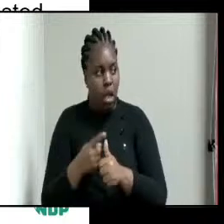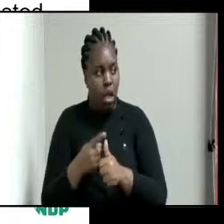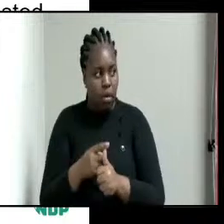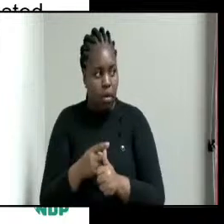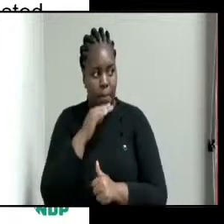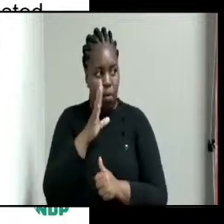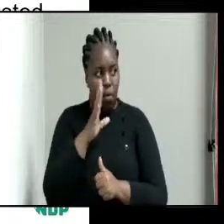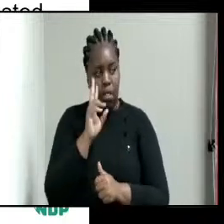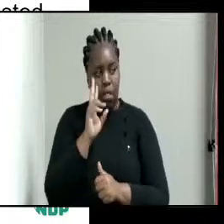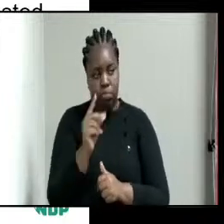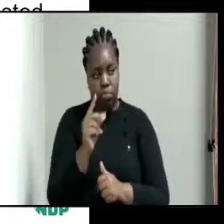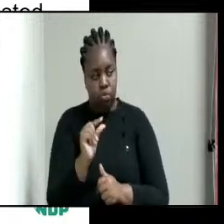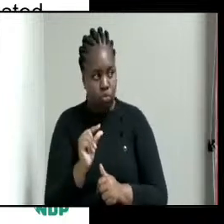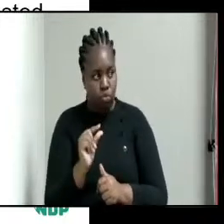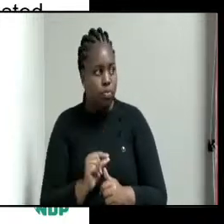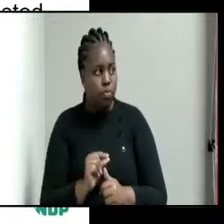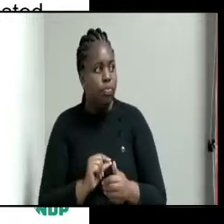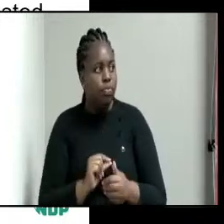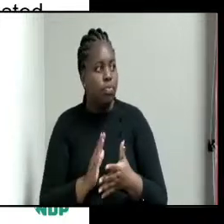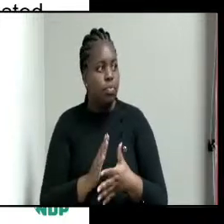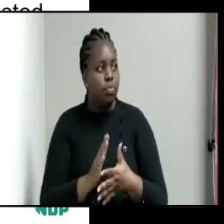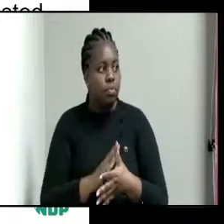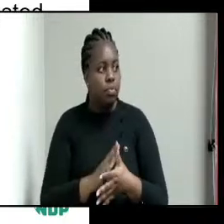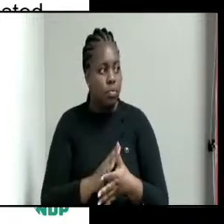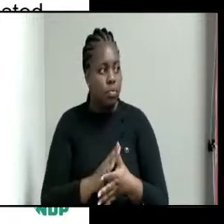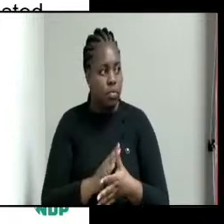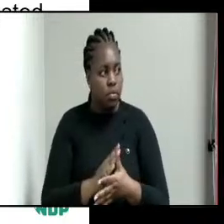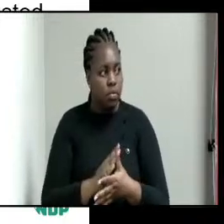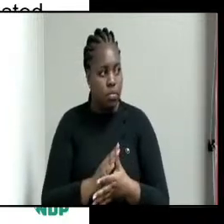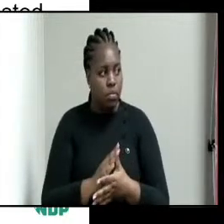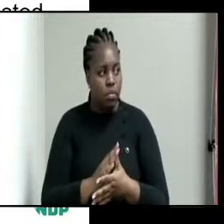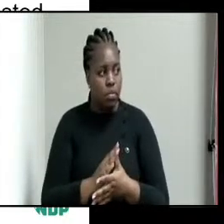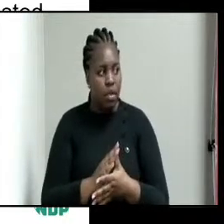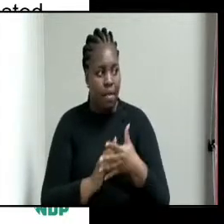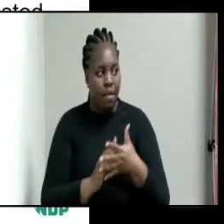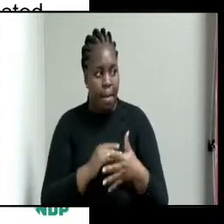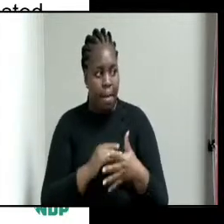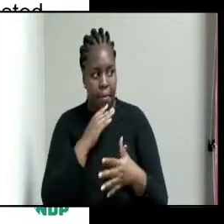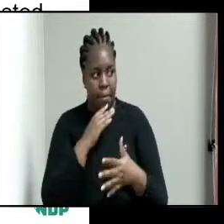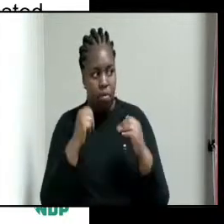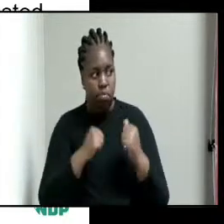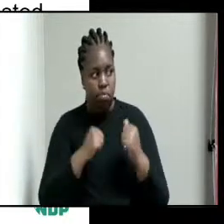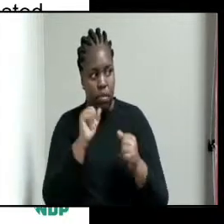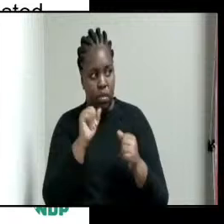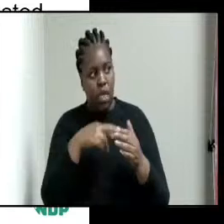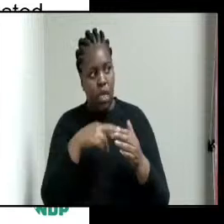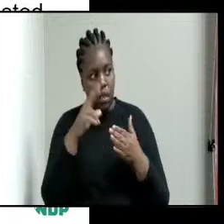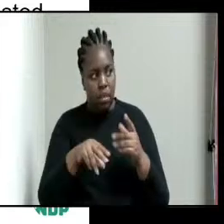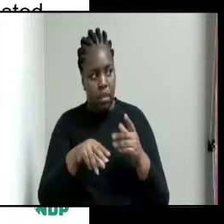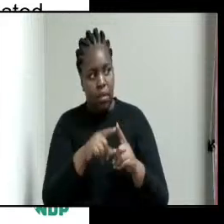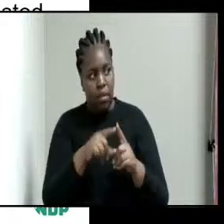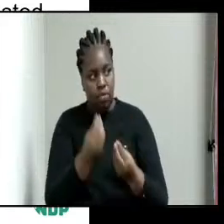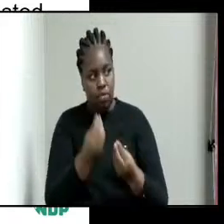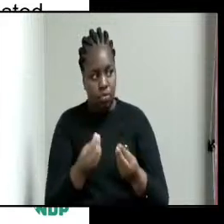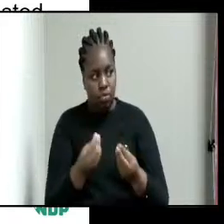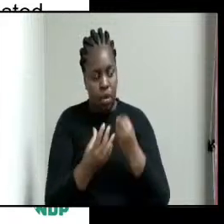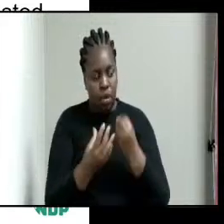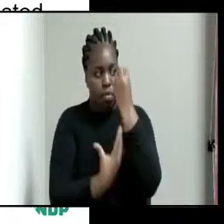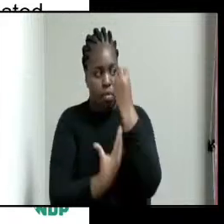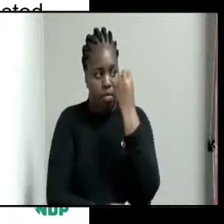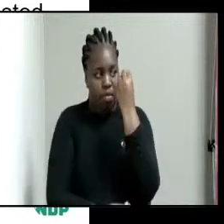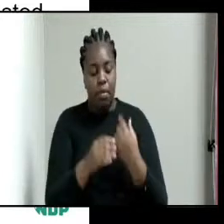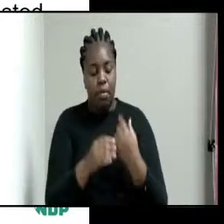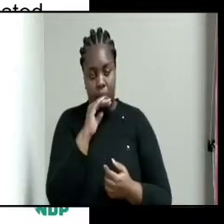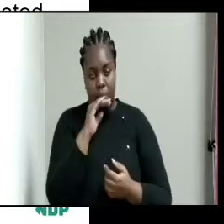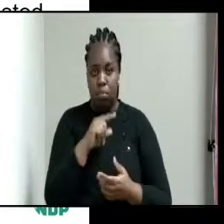We'll look at them briefly in the next slides. And then there is a disaggregation of the results by child monetary poverty.